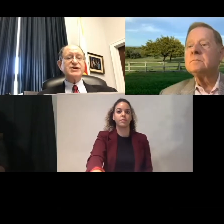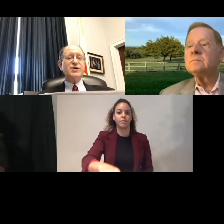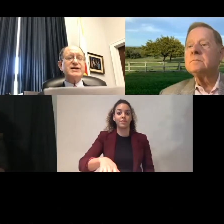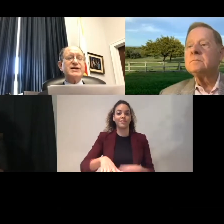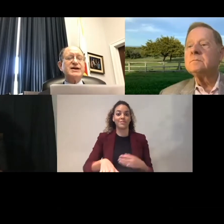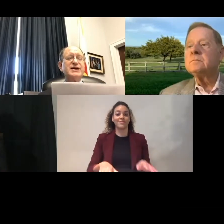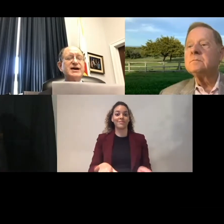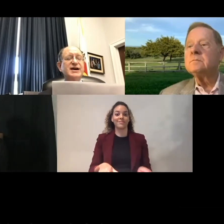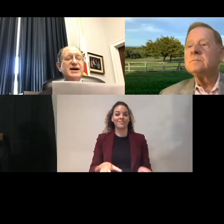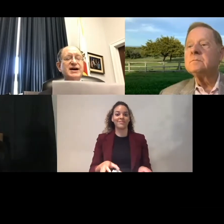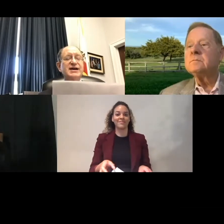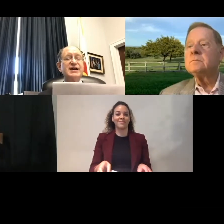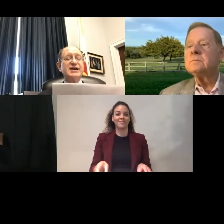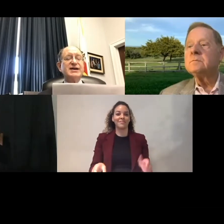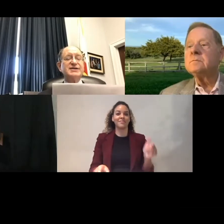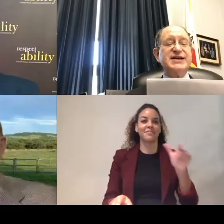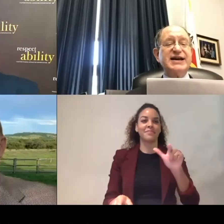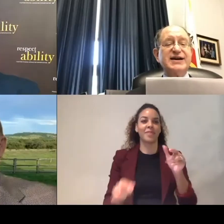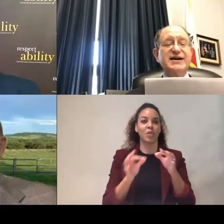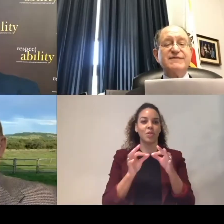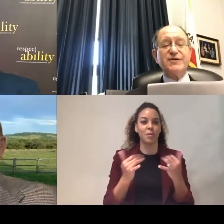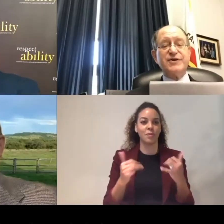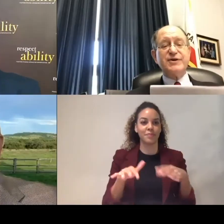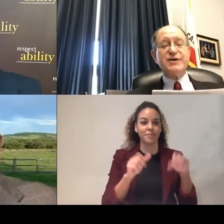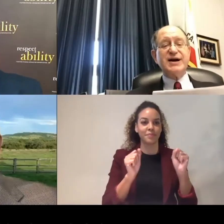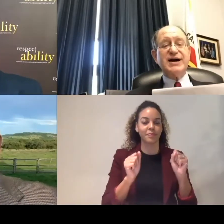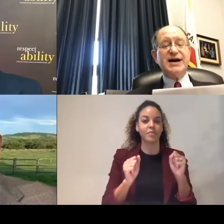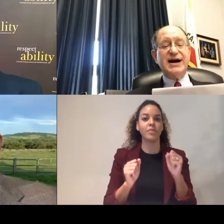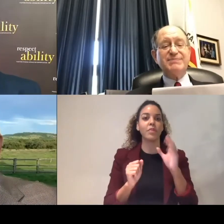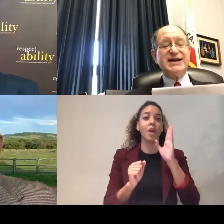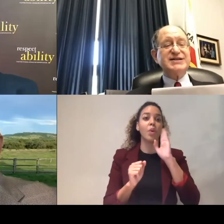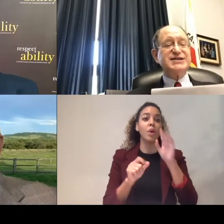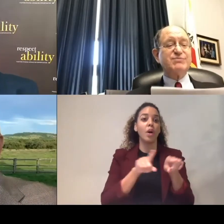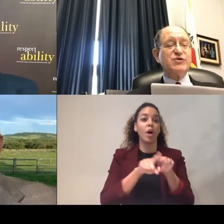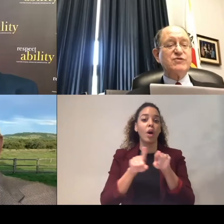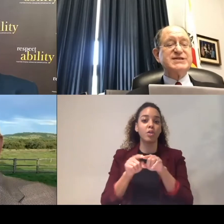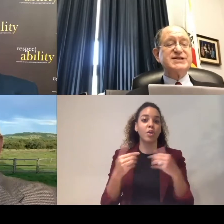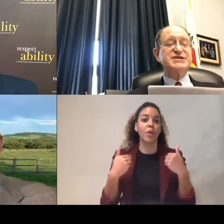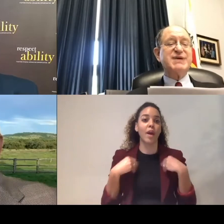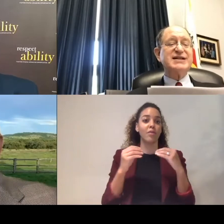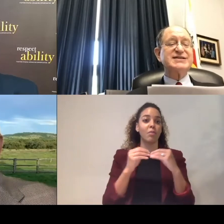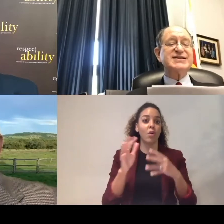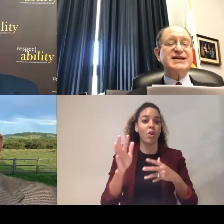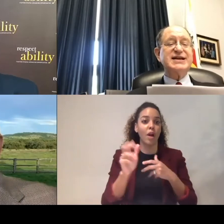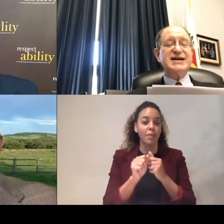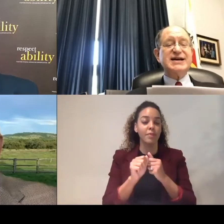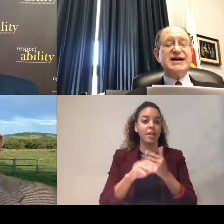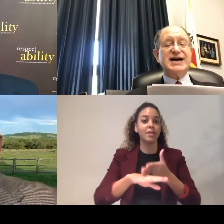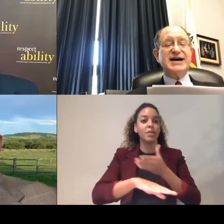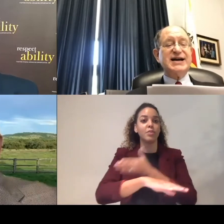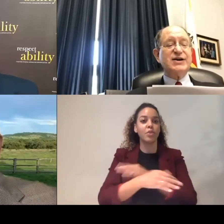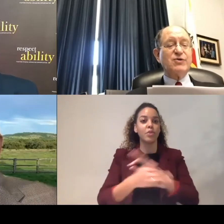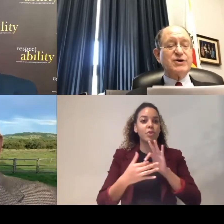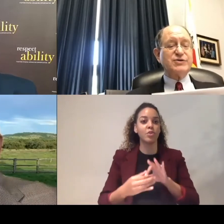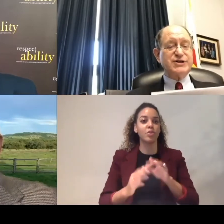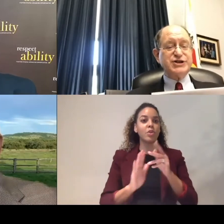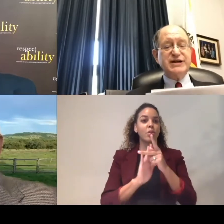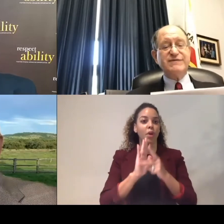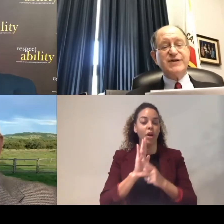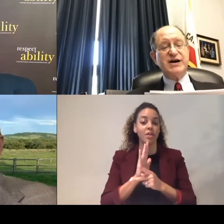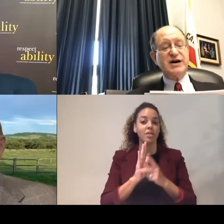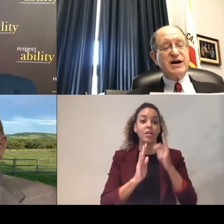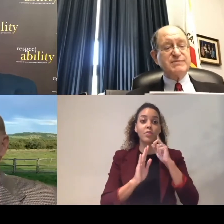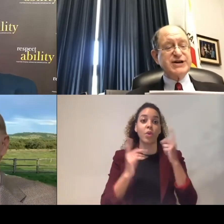It's going to take further updates and improvements in this policy in order to